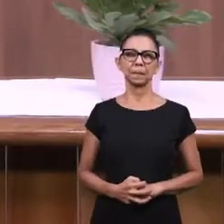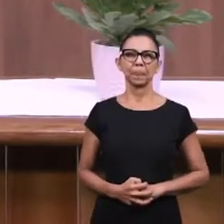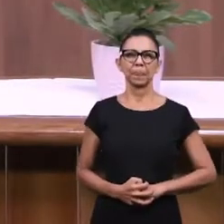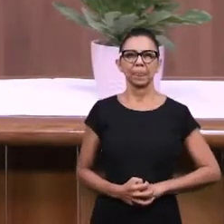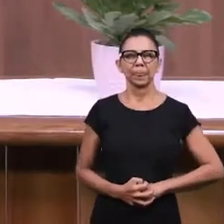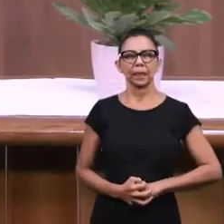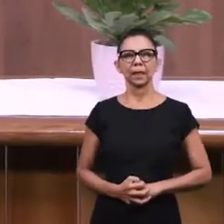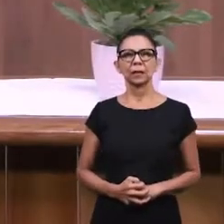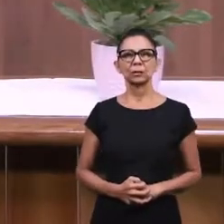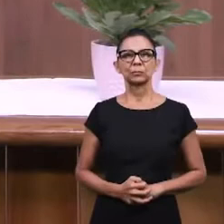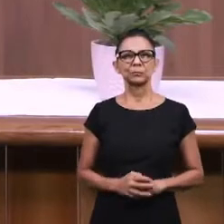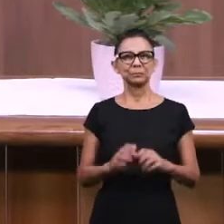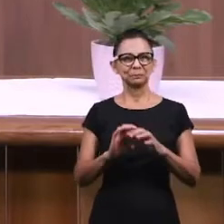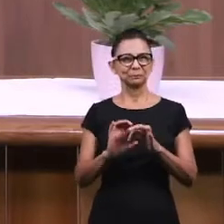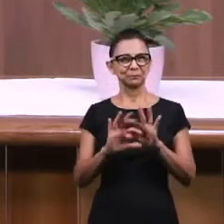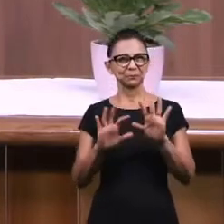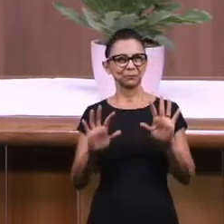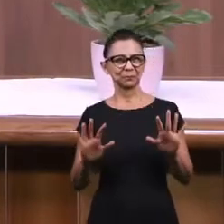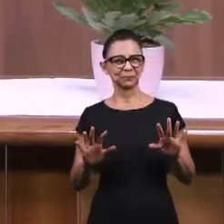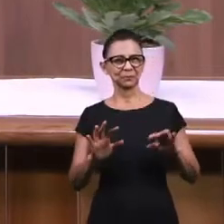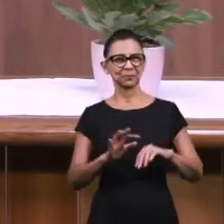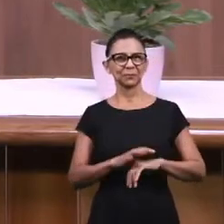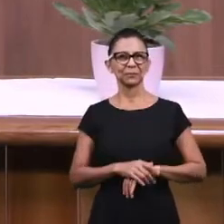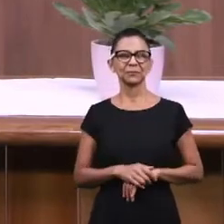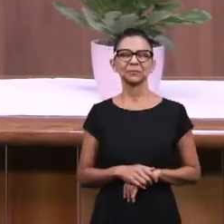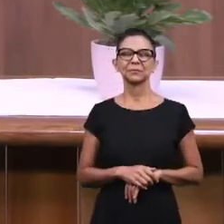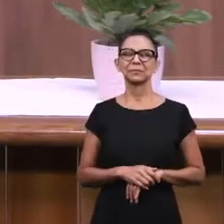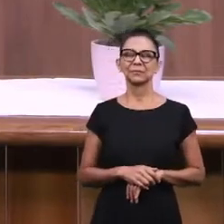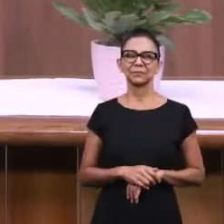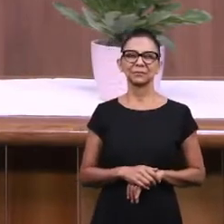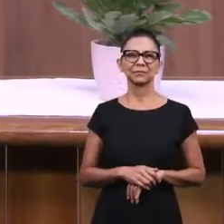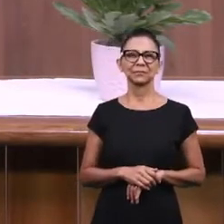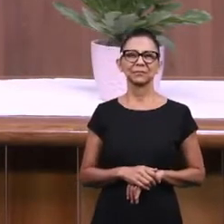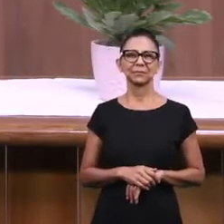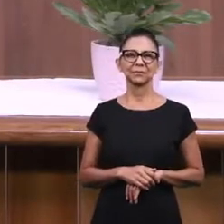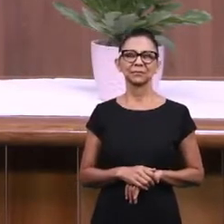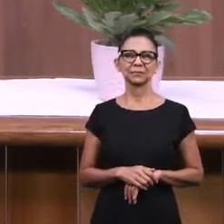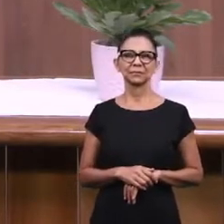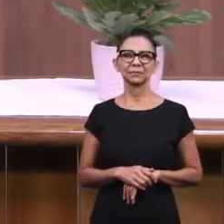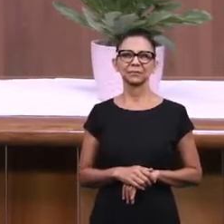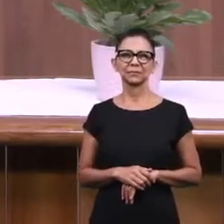amen. Everybody may sit down,